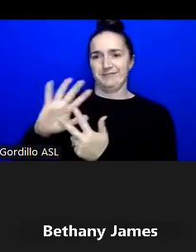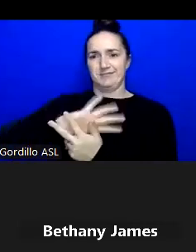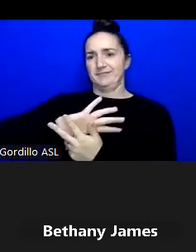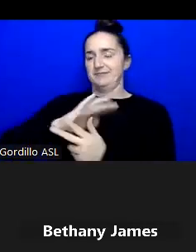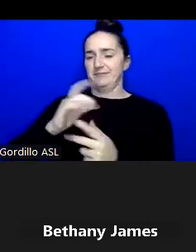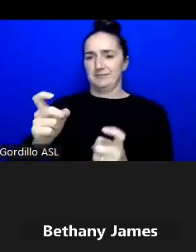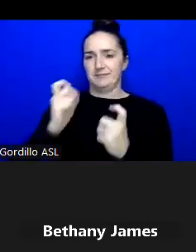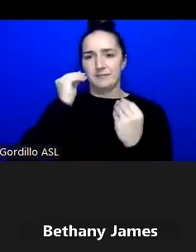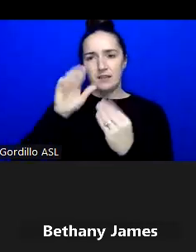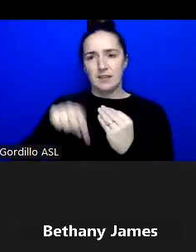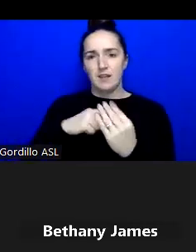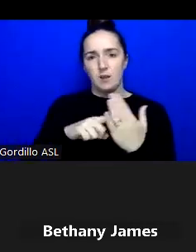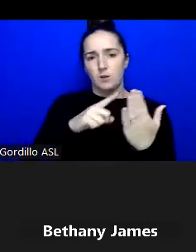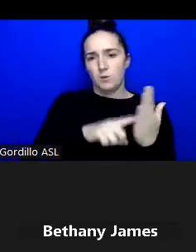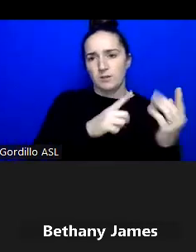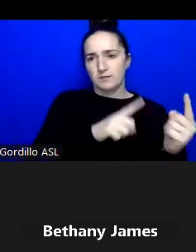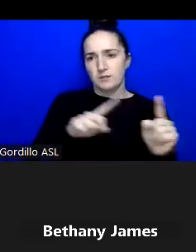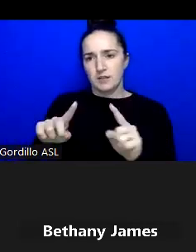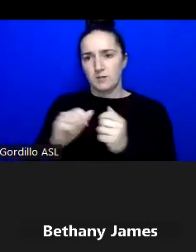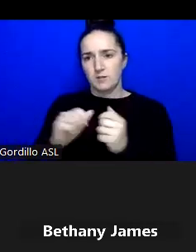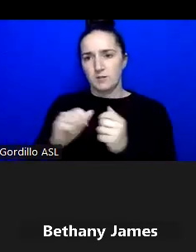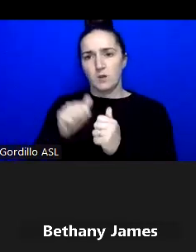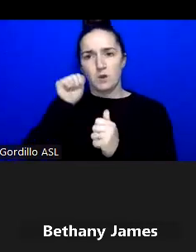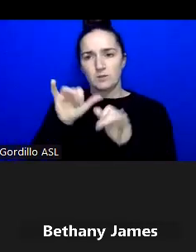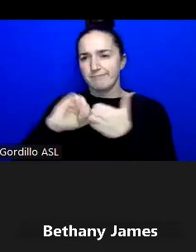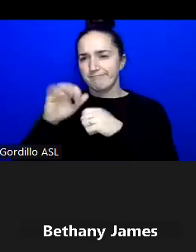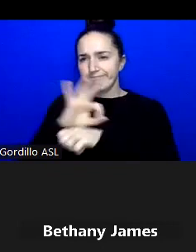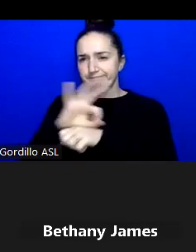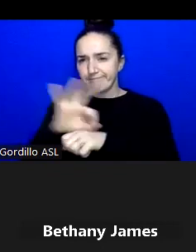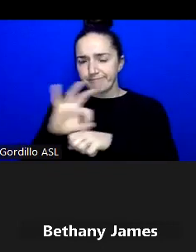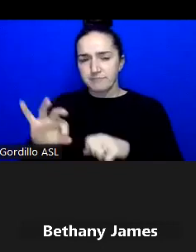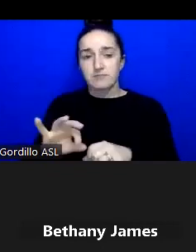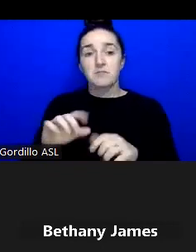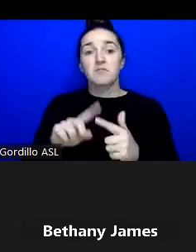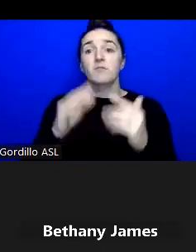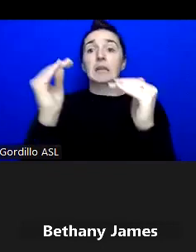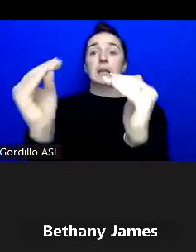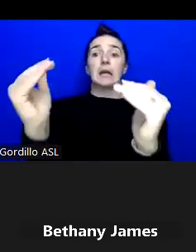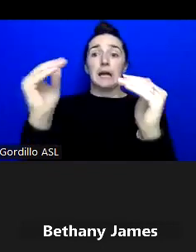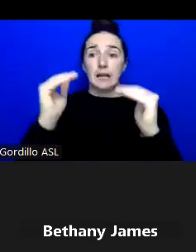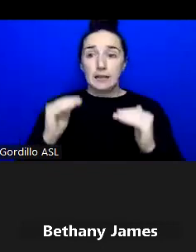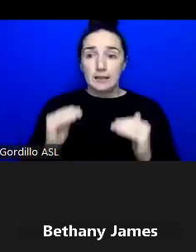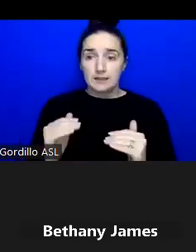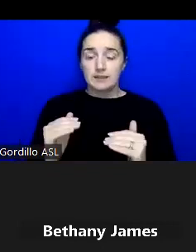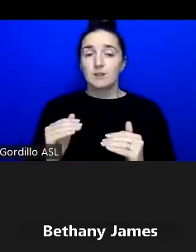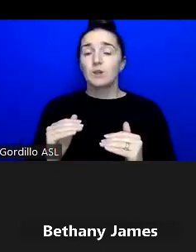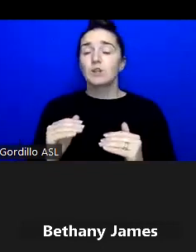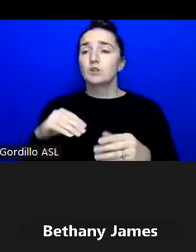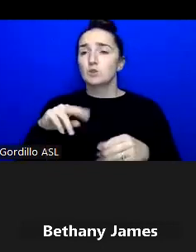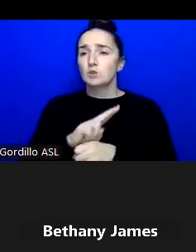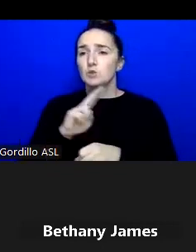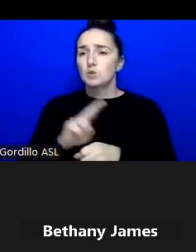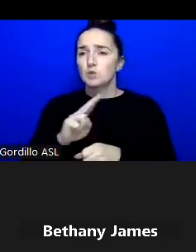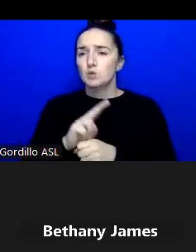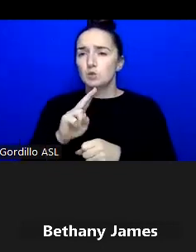with the auditory system. When we're done with those, then we want to go and take a look at their hearing test in the booth. So, we want